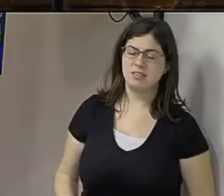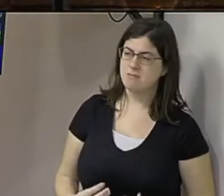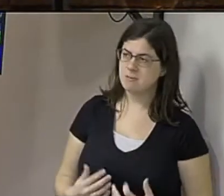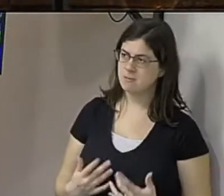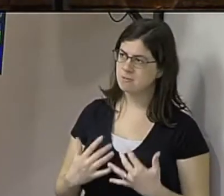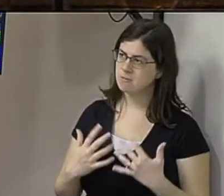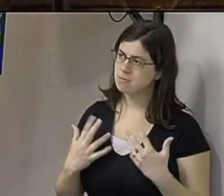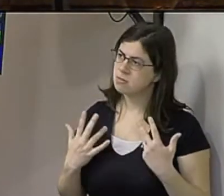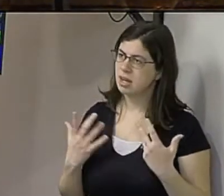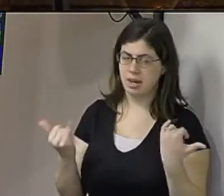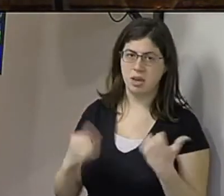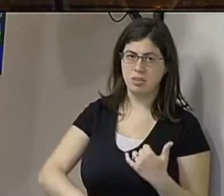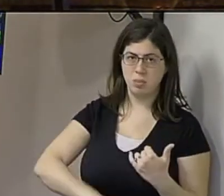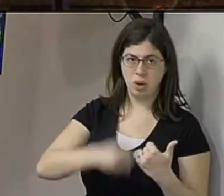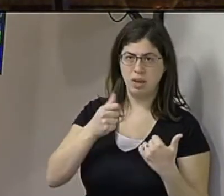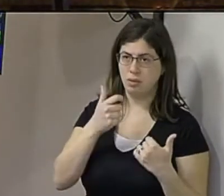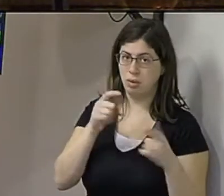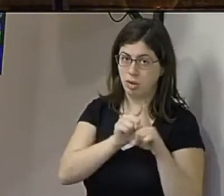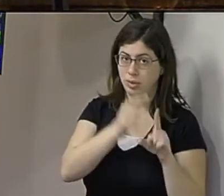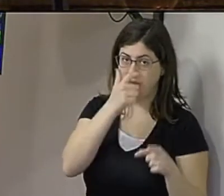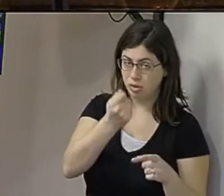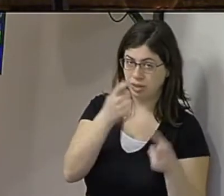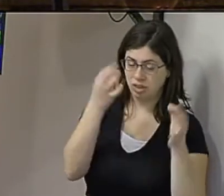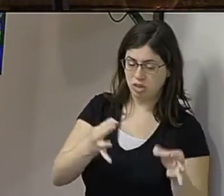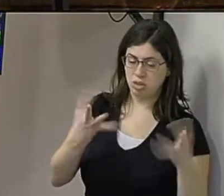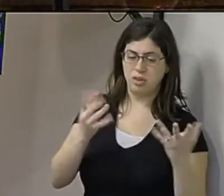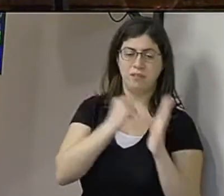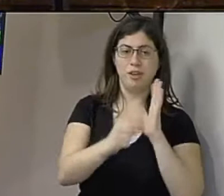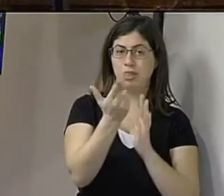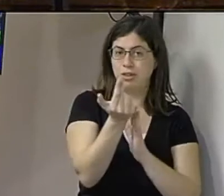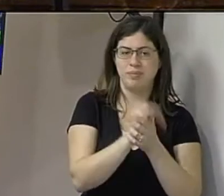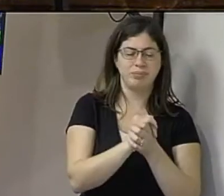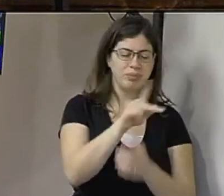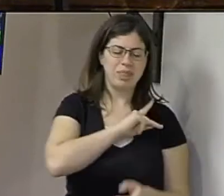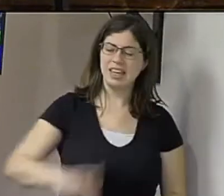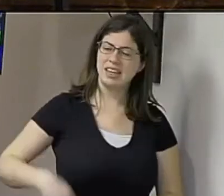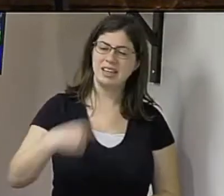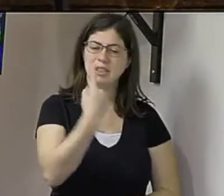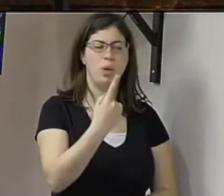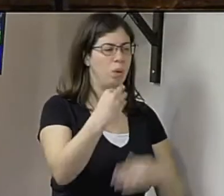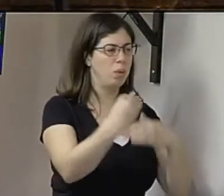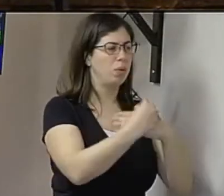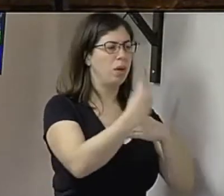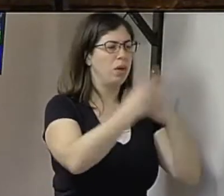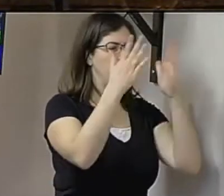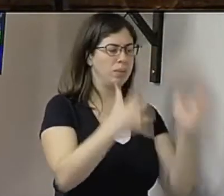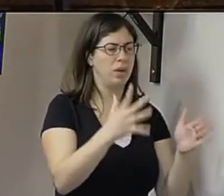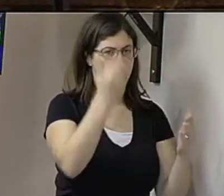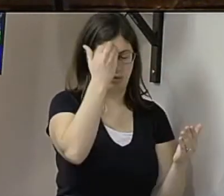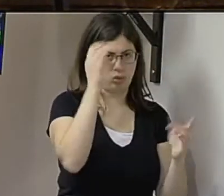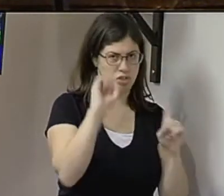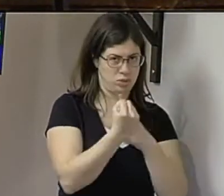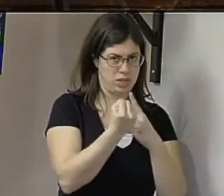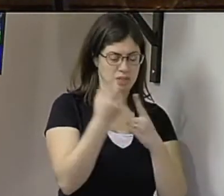really prideful and interesting decisions. Verse 13, then the king said to the wise men who knew the times, for this was the